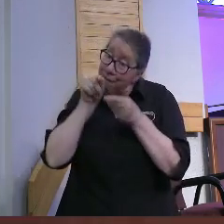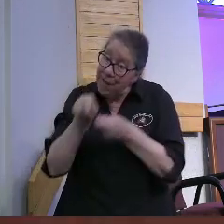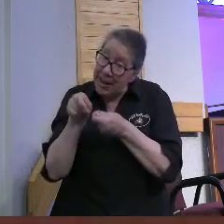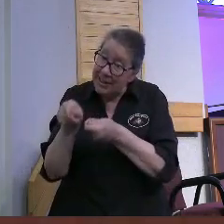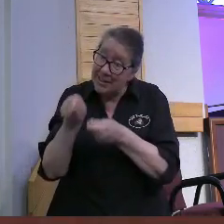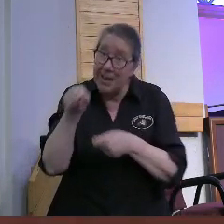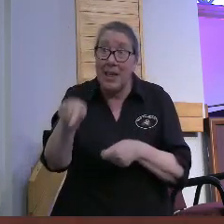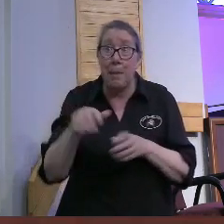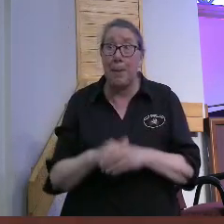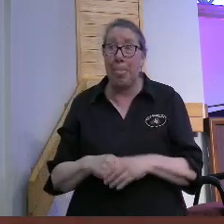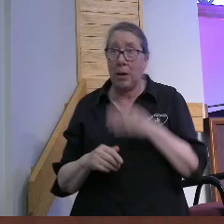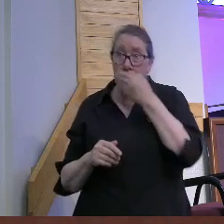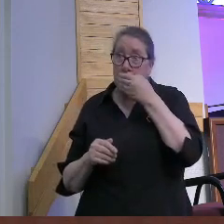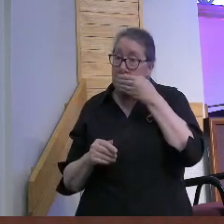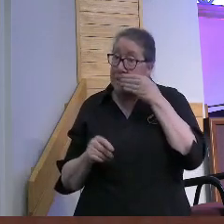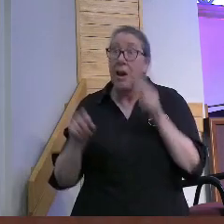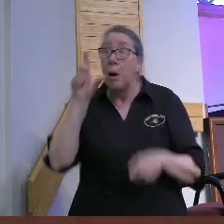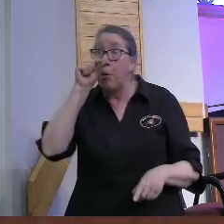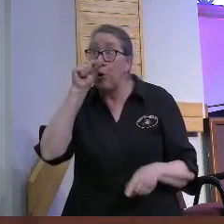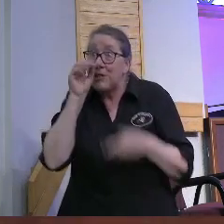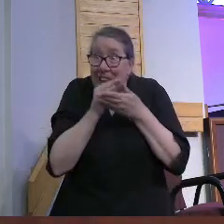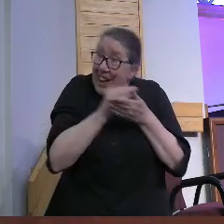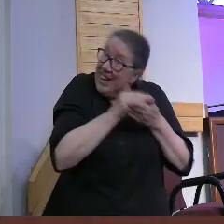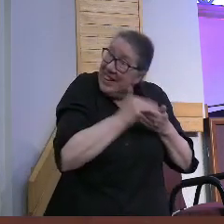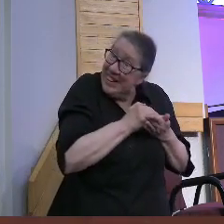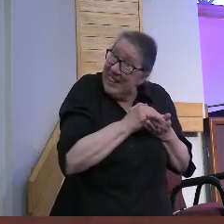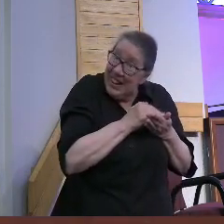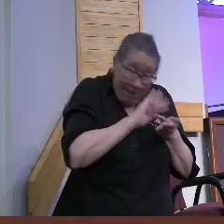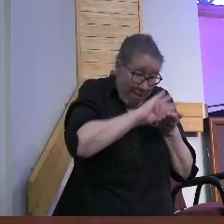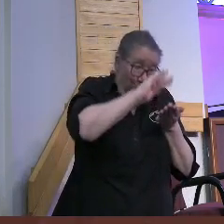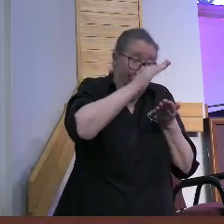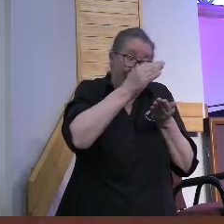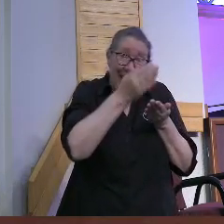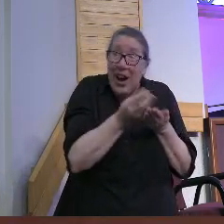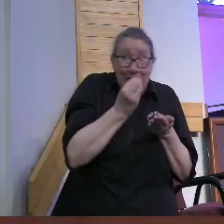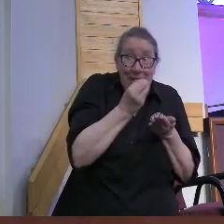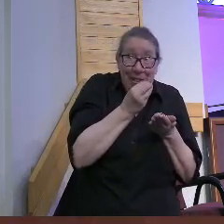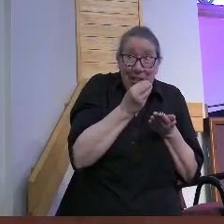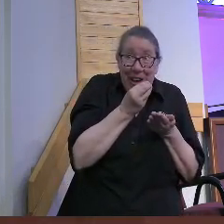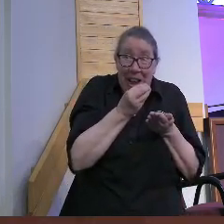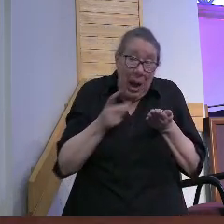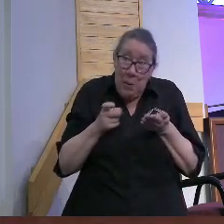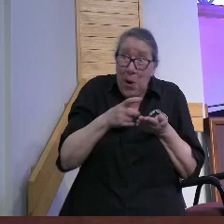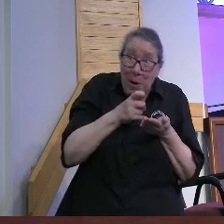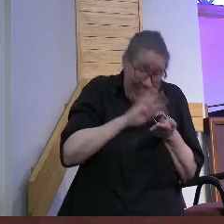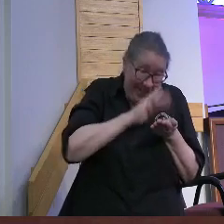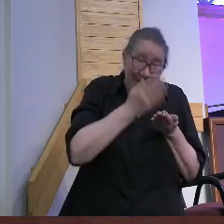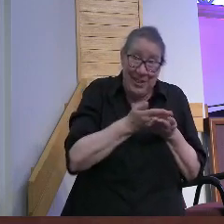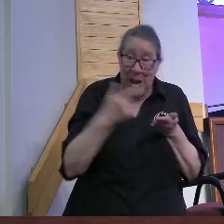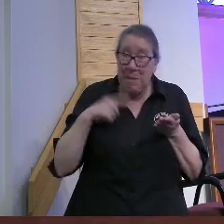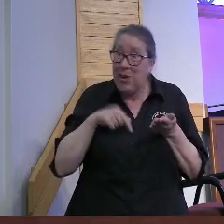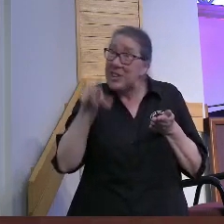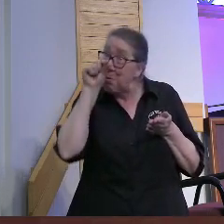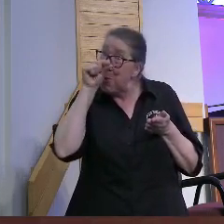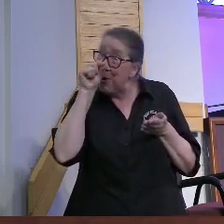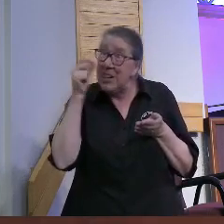before, they don't hoard things. You don't go in your garden and find a big pile of worms because they're worried about